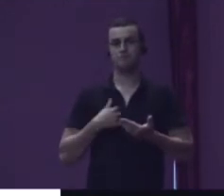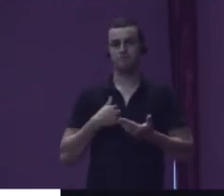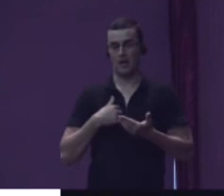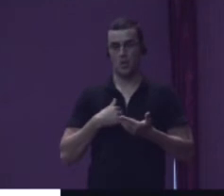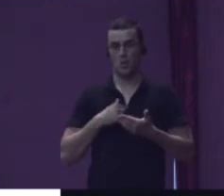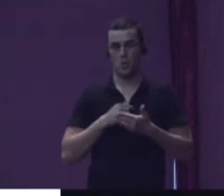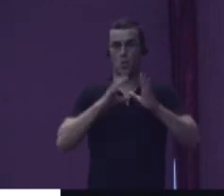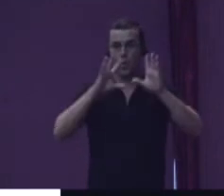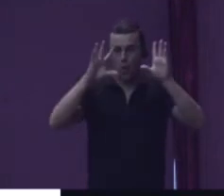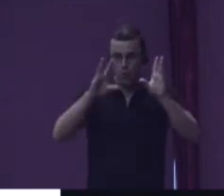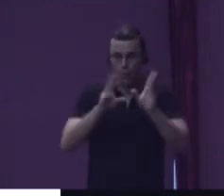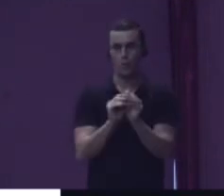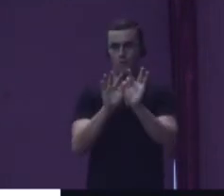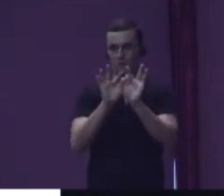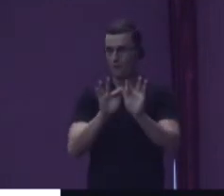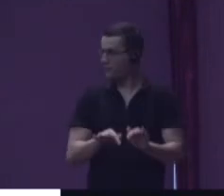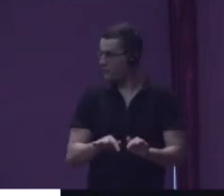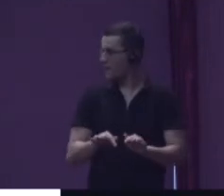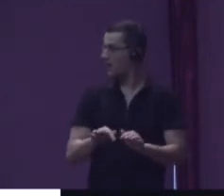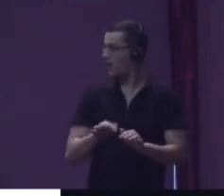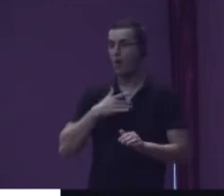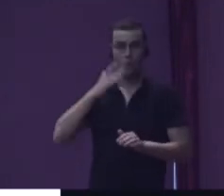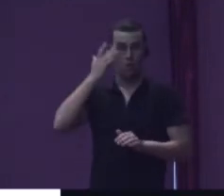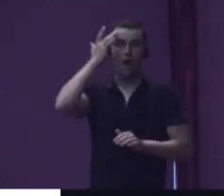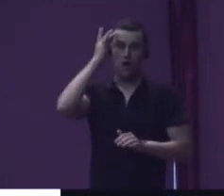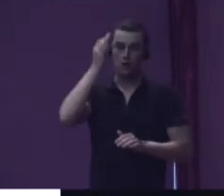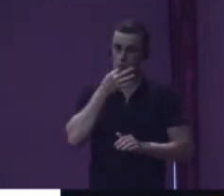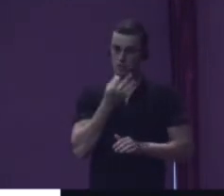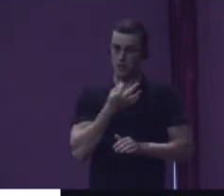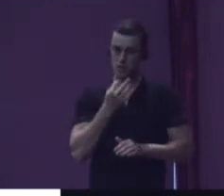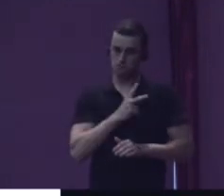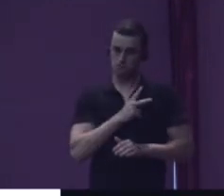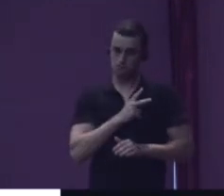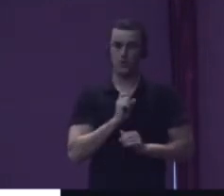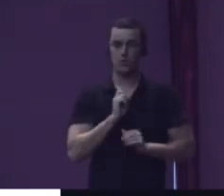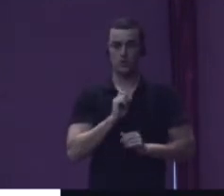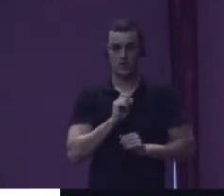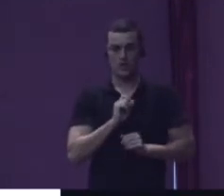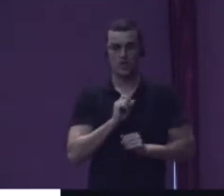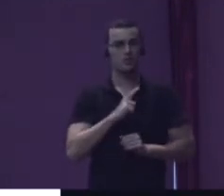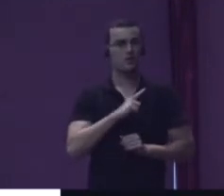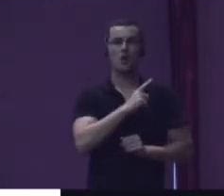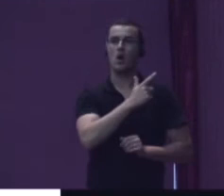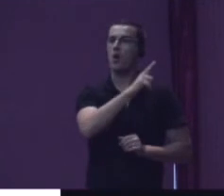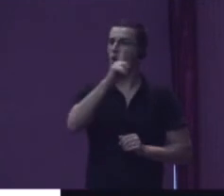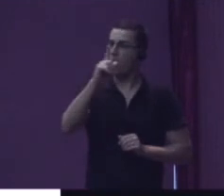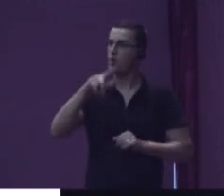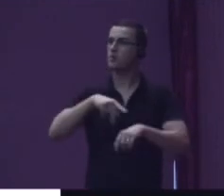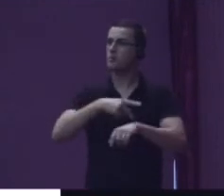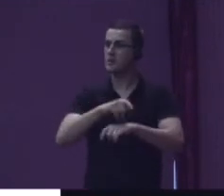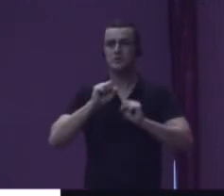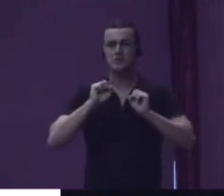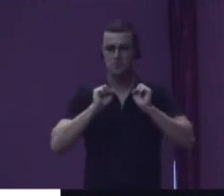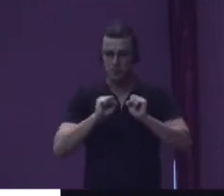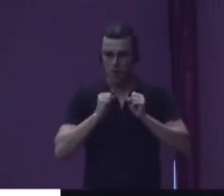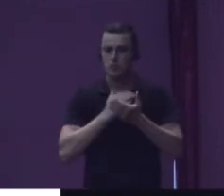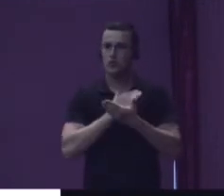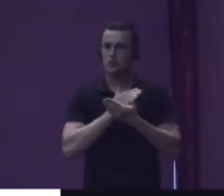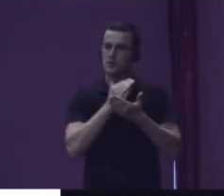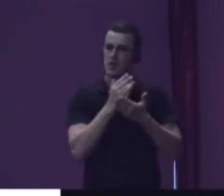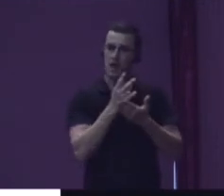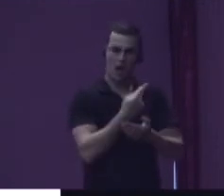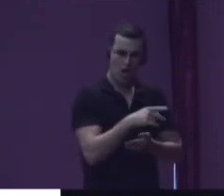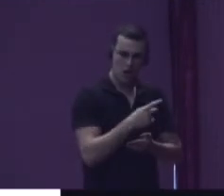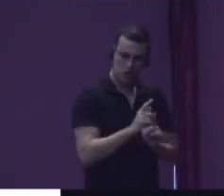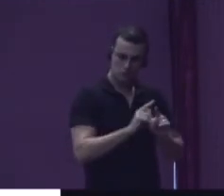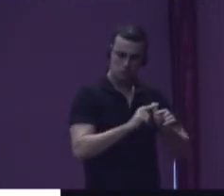Brazil, that the structural problems have to be addressed. When we were talking before, even with the